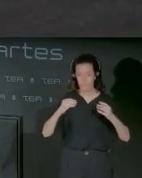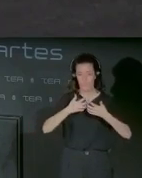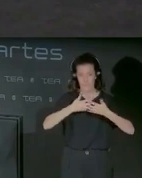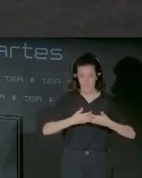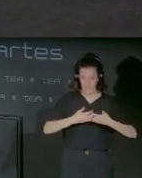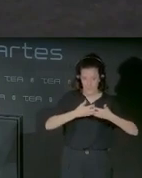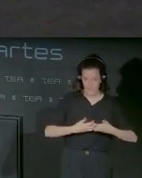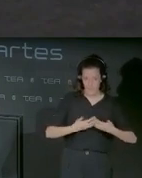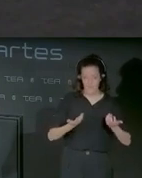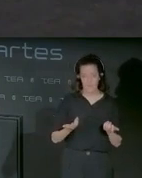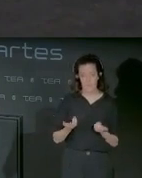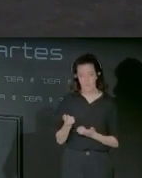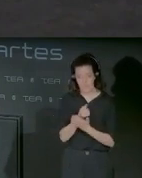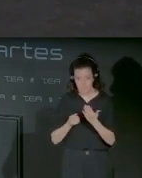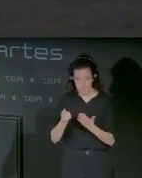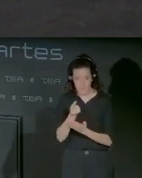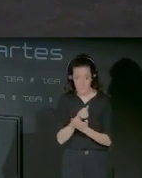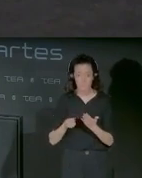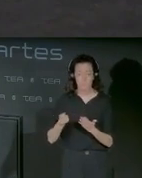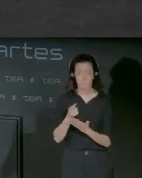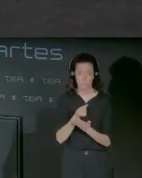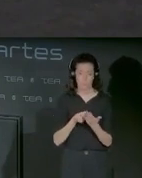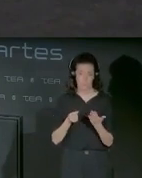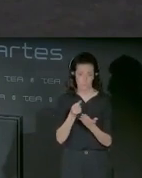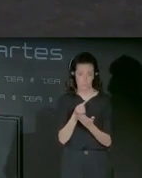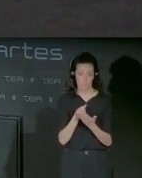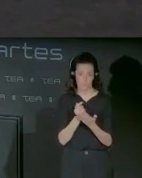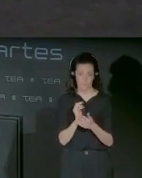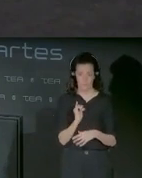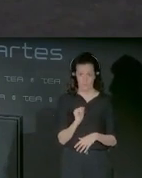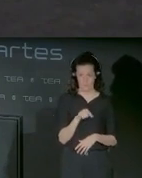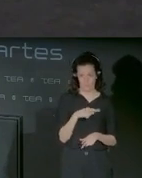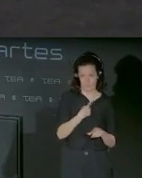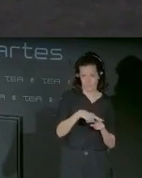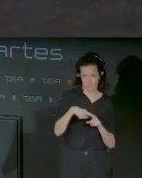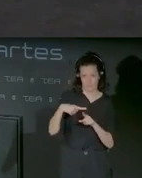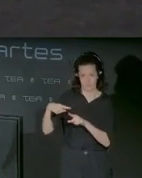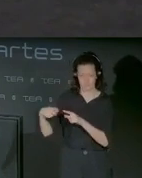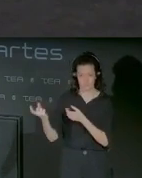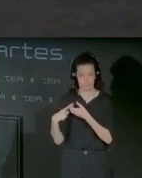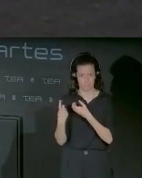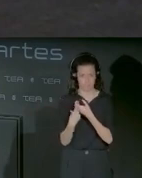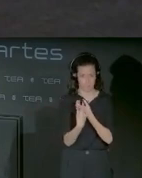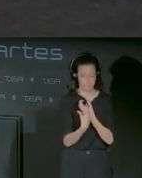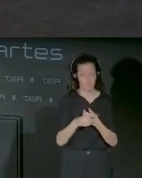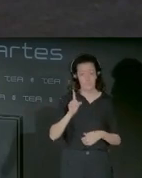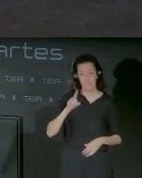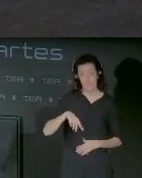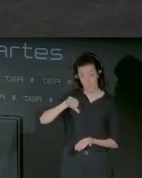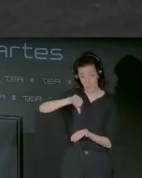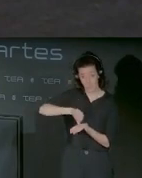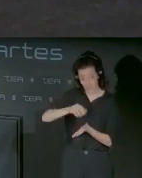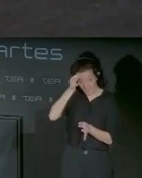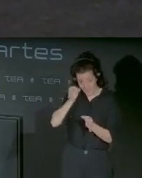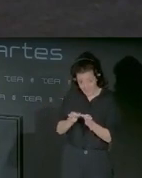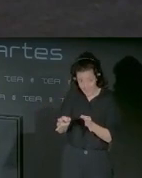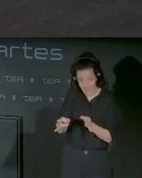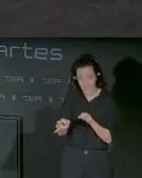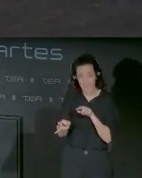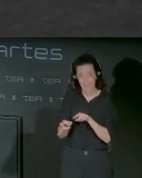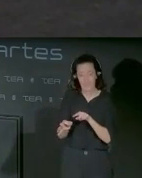Games, for future game design, and also in the city of Novska, we have a high school for